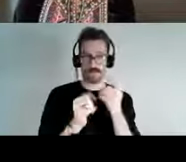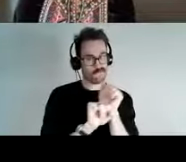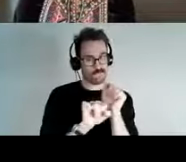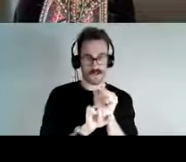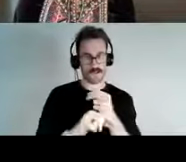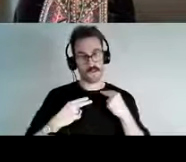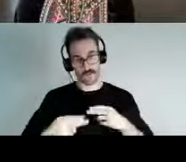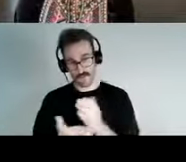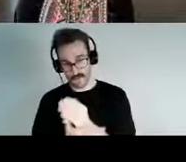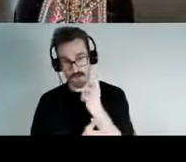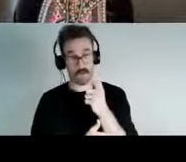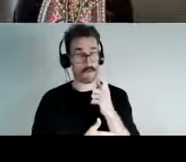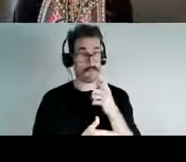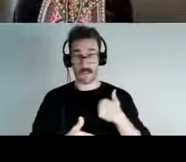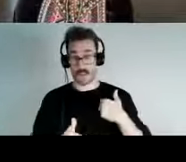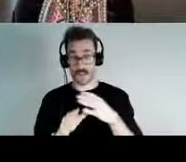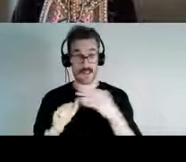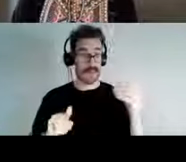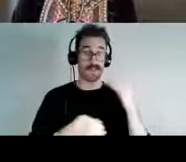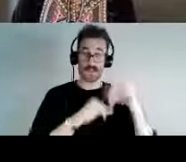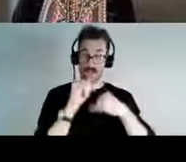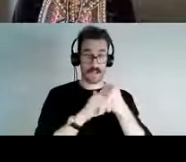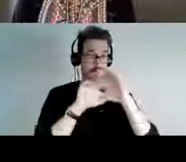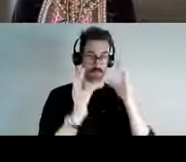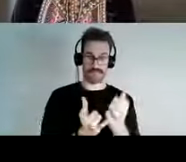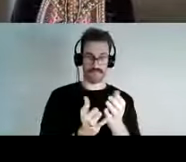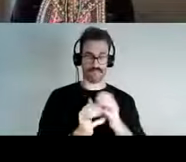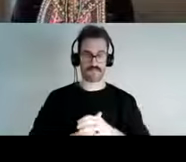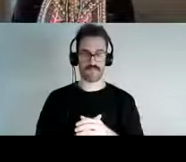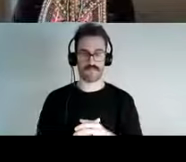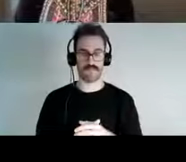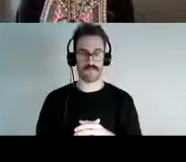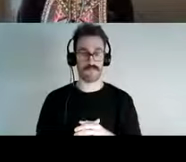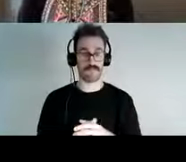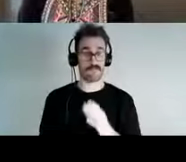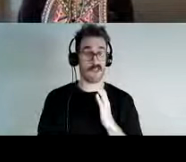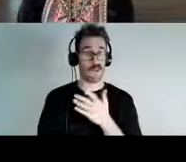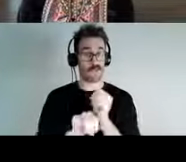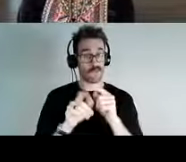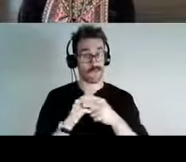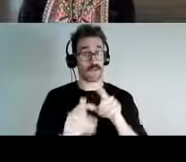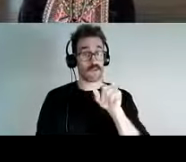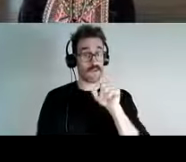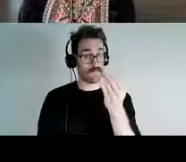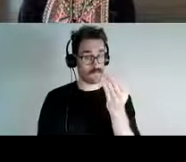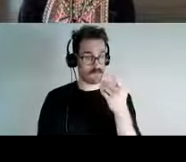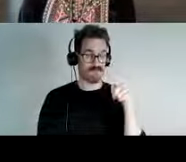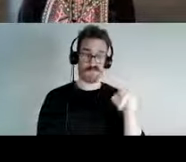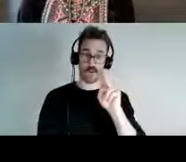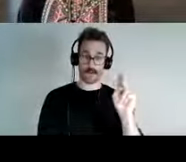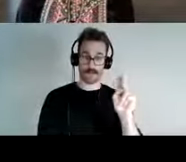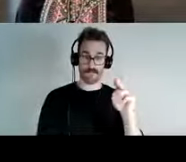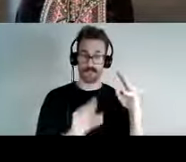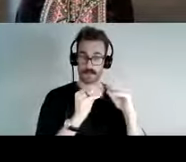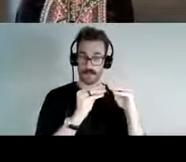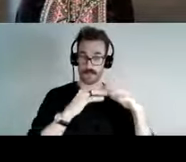in Canada and internationally. Our work began in 2014 at the United Nations, when I spoke on behalf of the